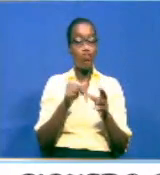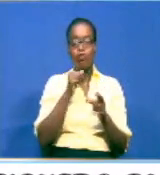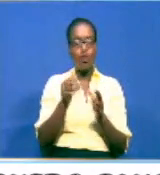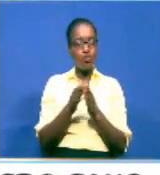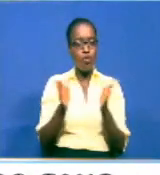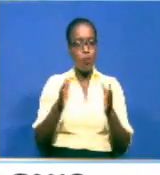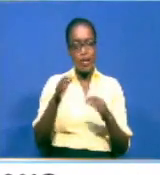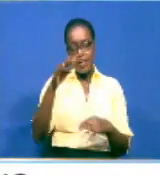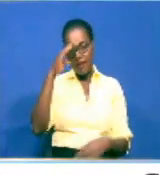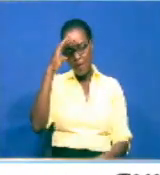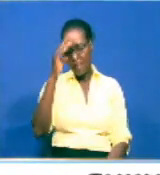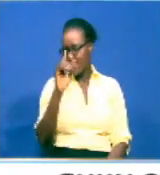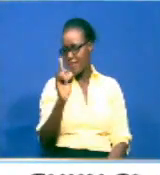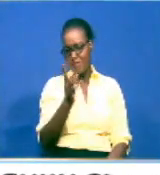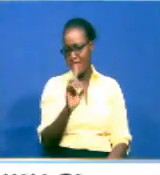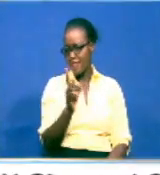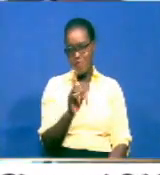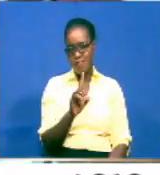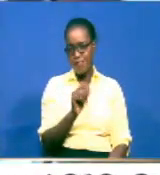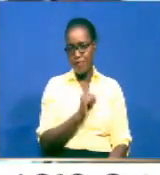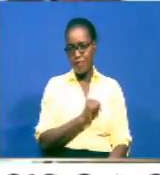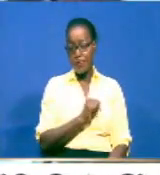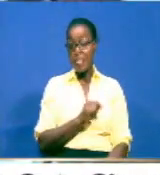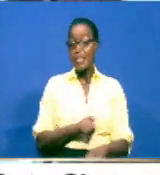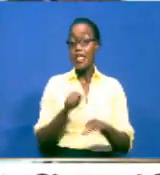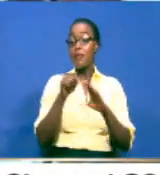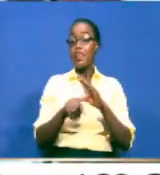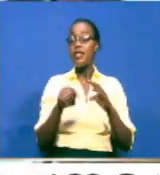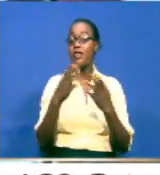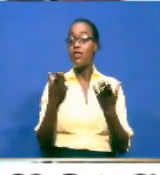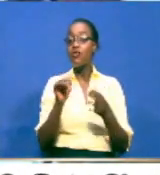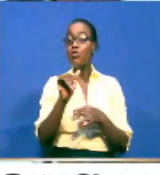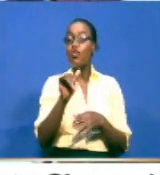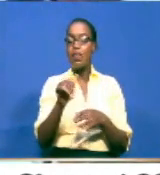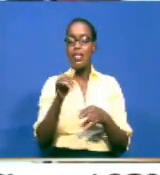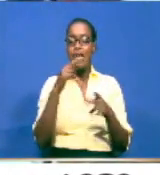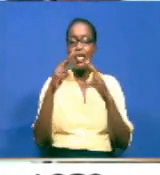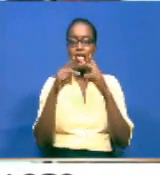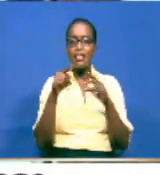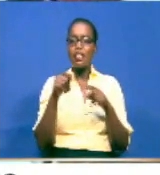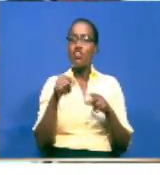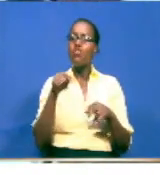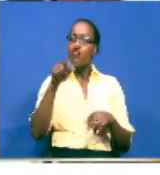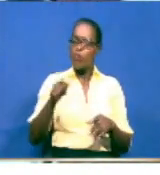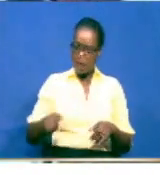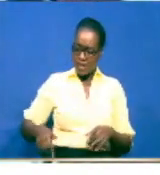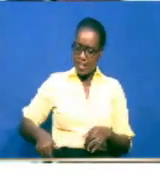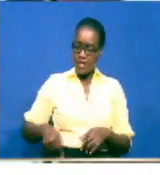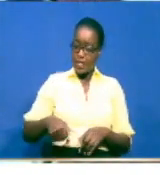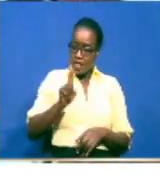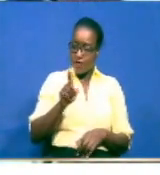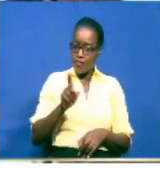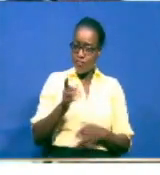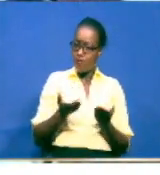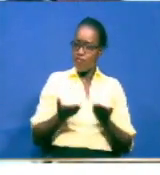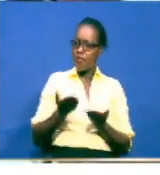bars. When we are in those restaurants, we will not be serving buffet lunches or